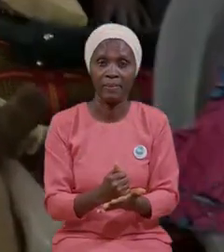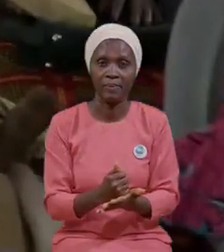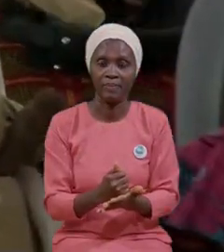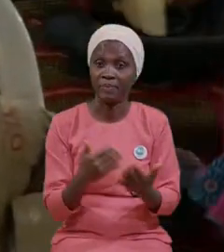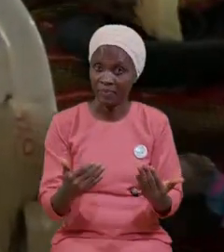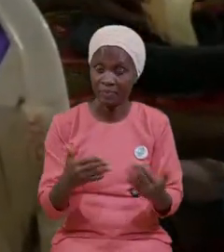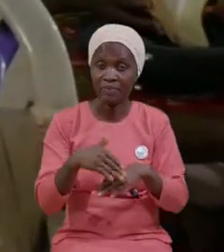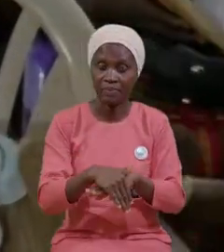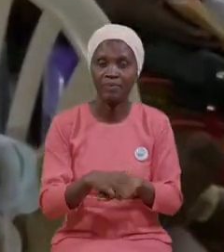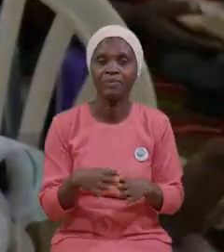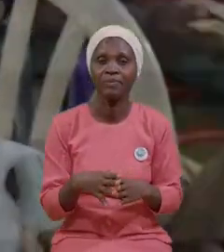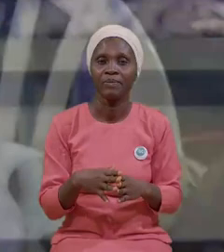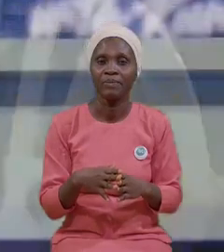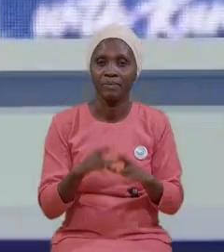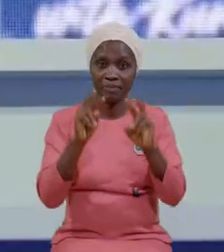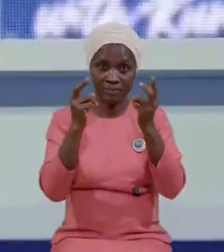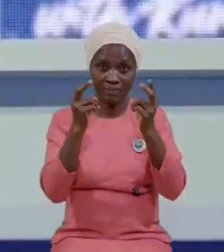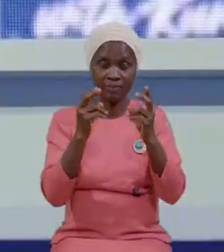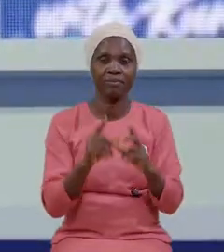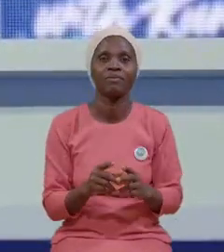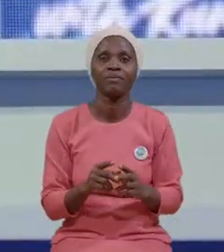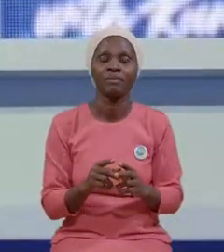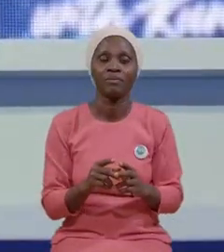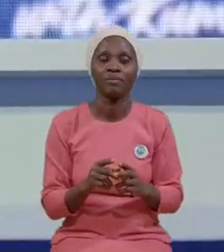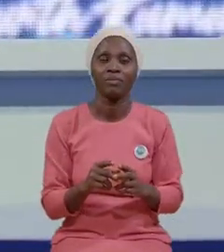Tonight I'm looking at Luke chapter 2.